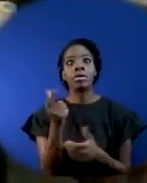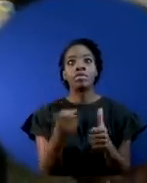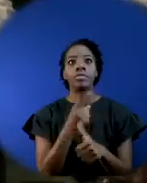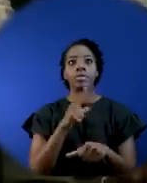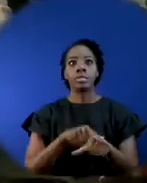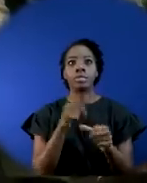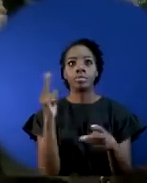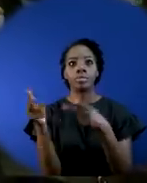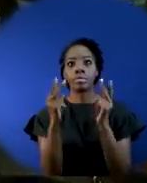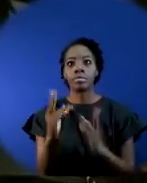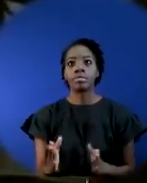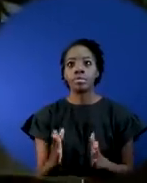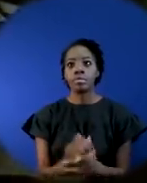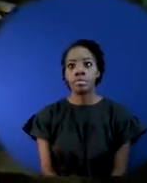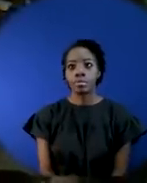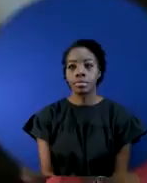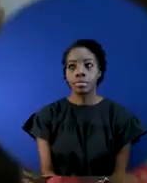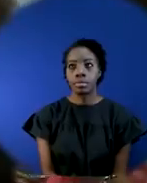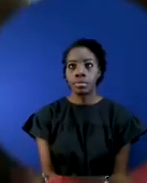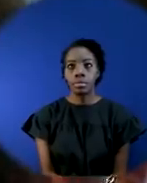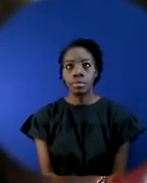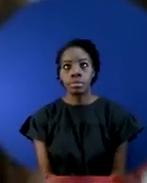visitors.